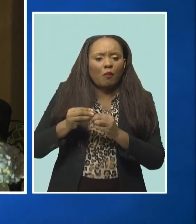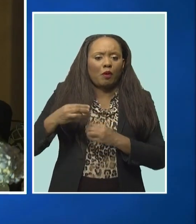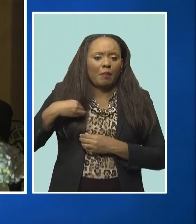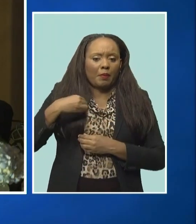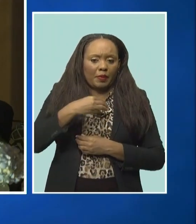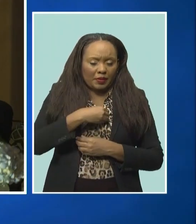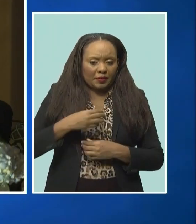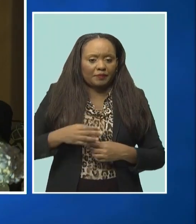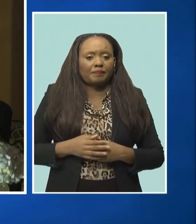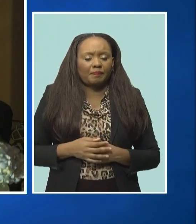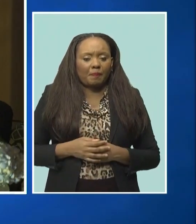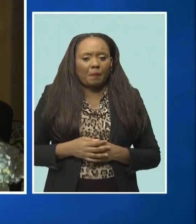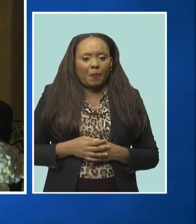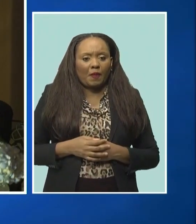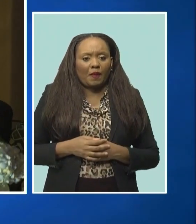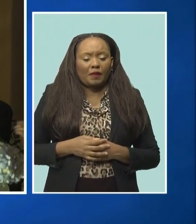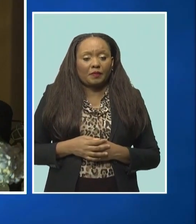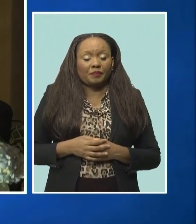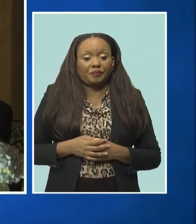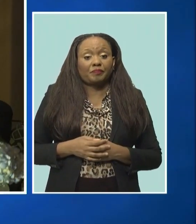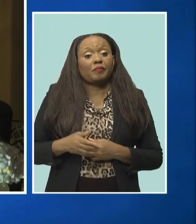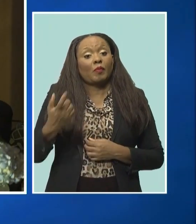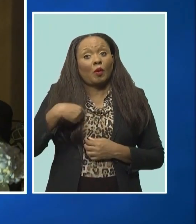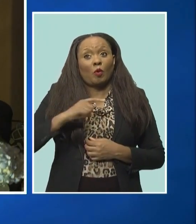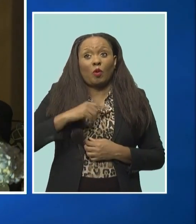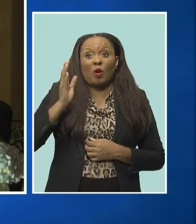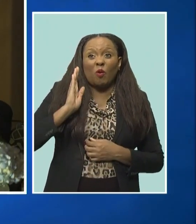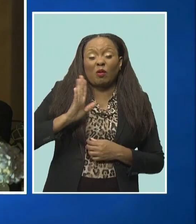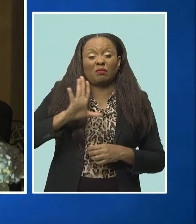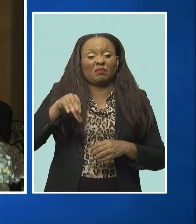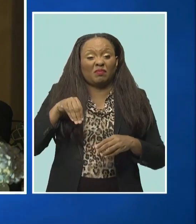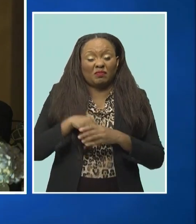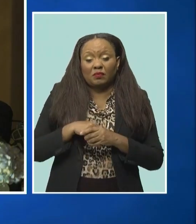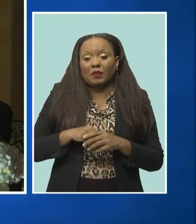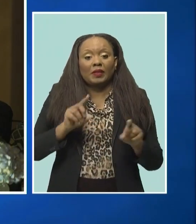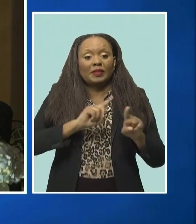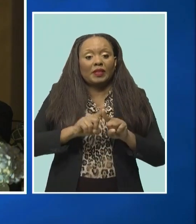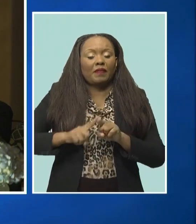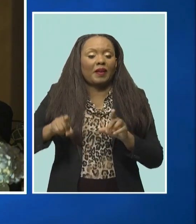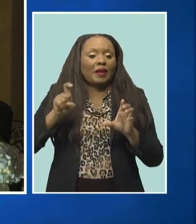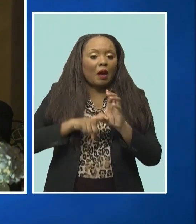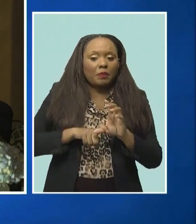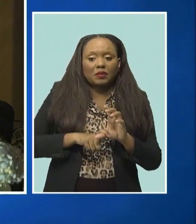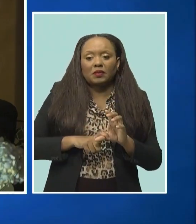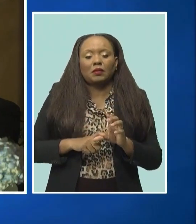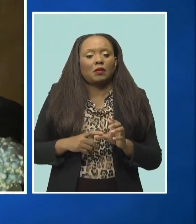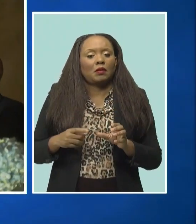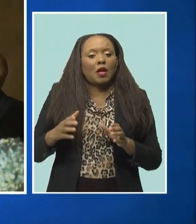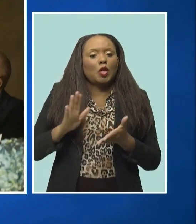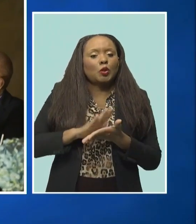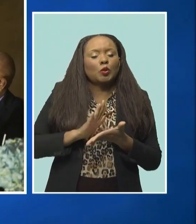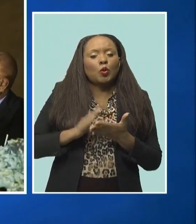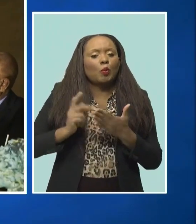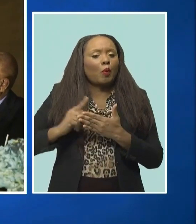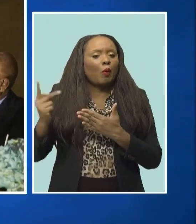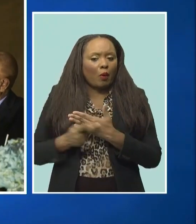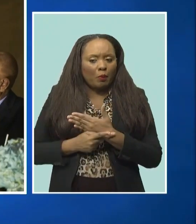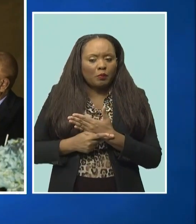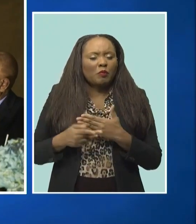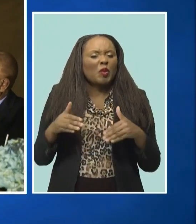Fairmont Royal Pavilion. We hope to join with the Dyslexia Association and others to first